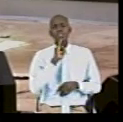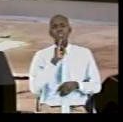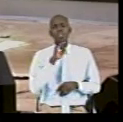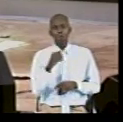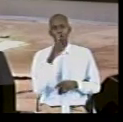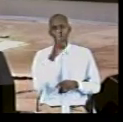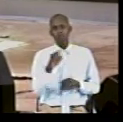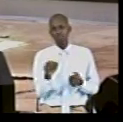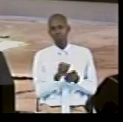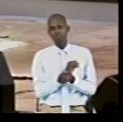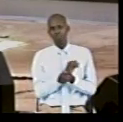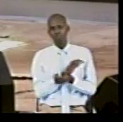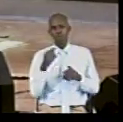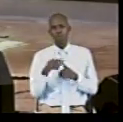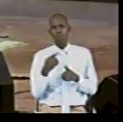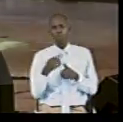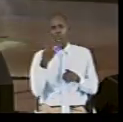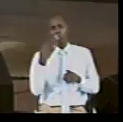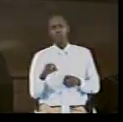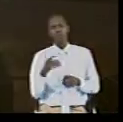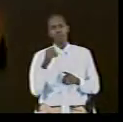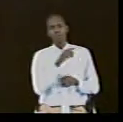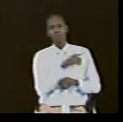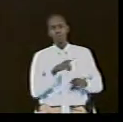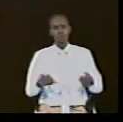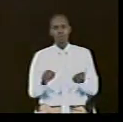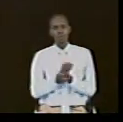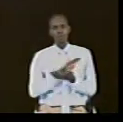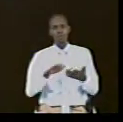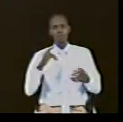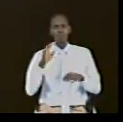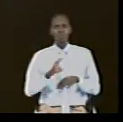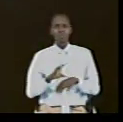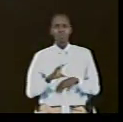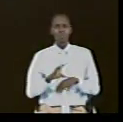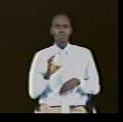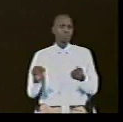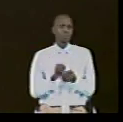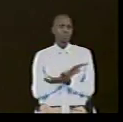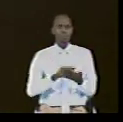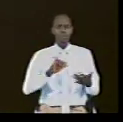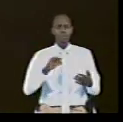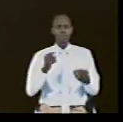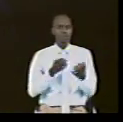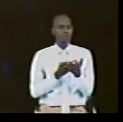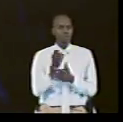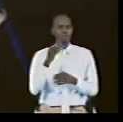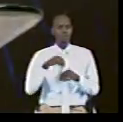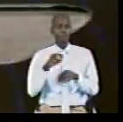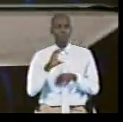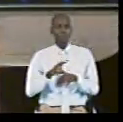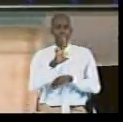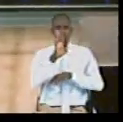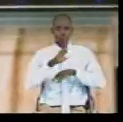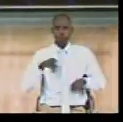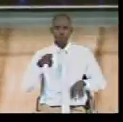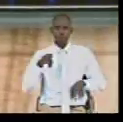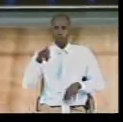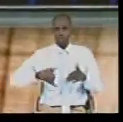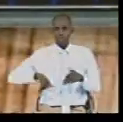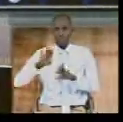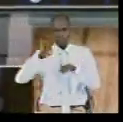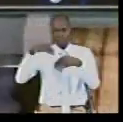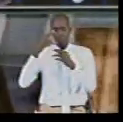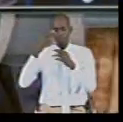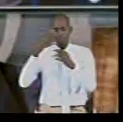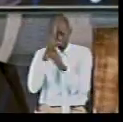the one destroying the church and destroying the truth in the church? And yet, yes, sir, yes, sir, yes, sir. You do not